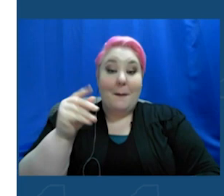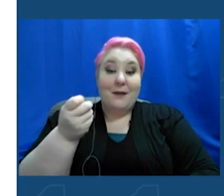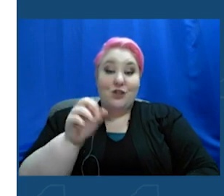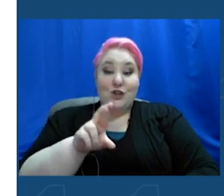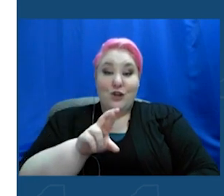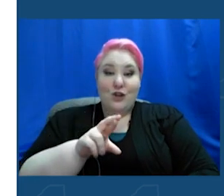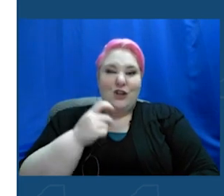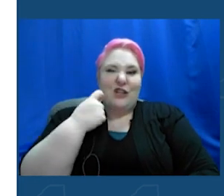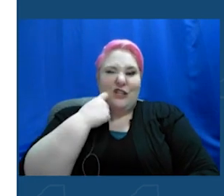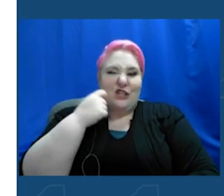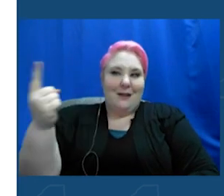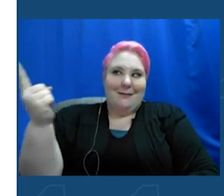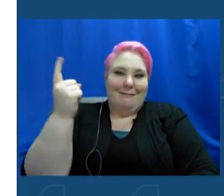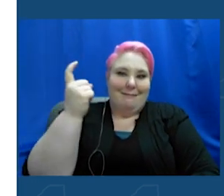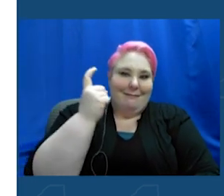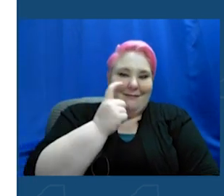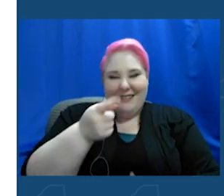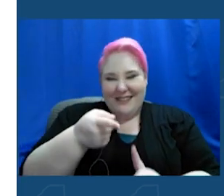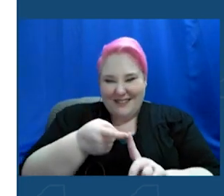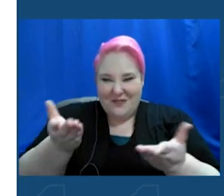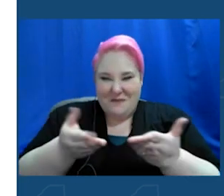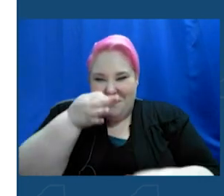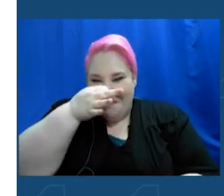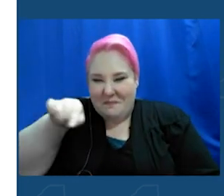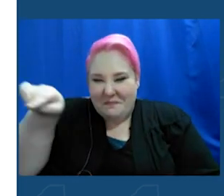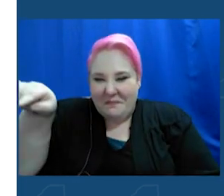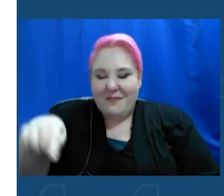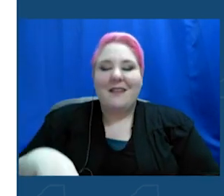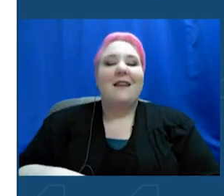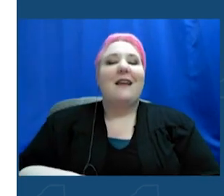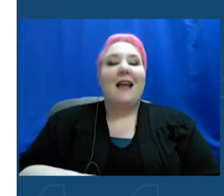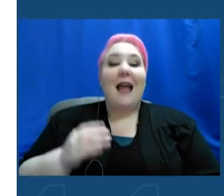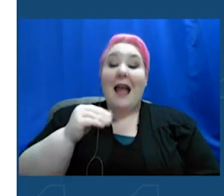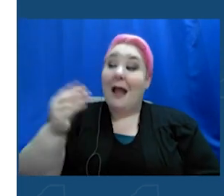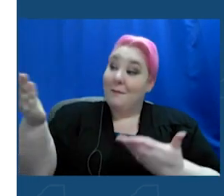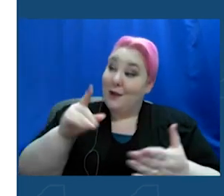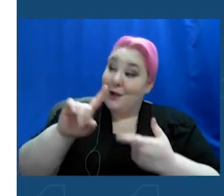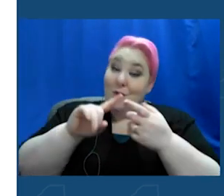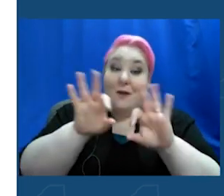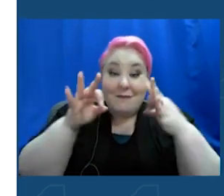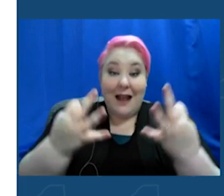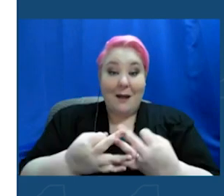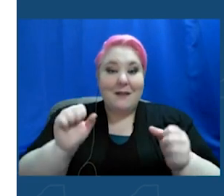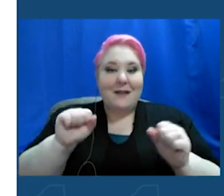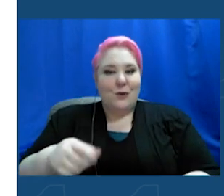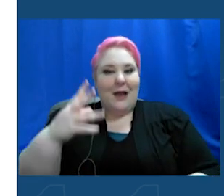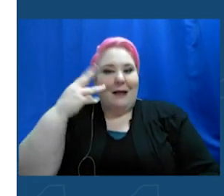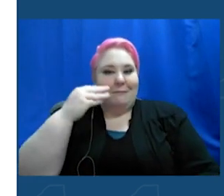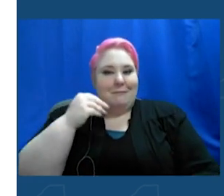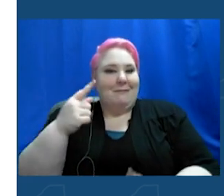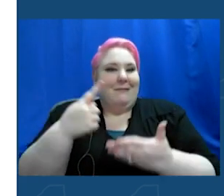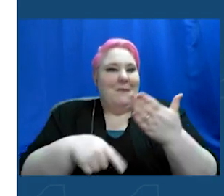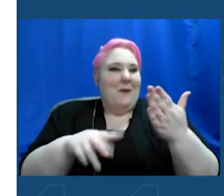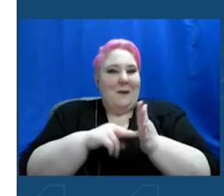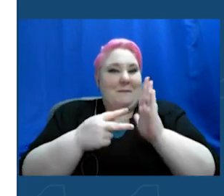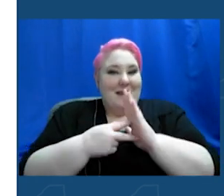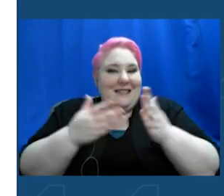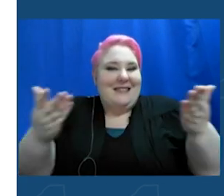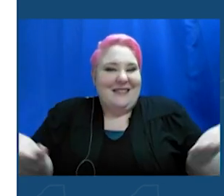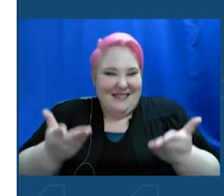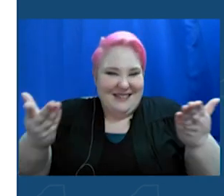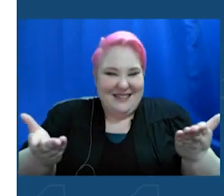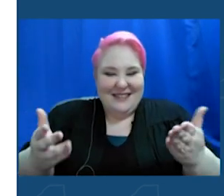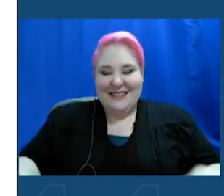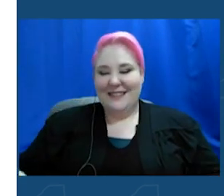bridge. And bring your family so they get a little taste of what it's like to be in such an institution as this.